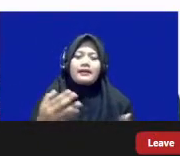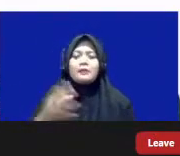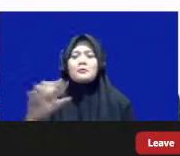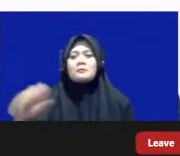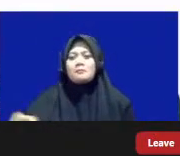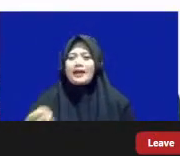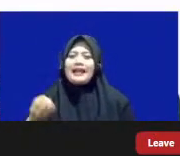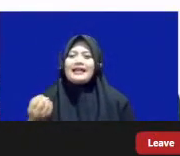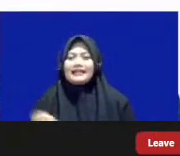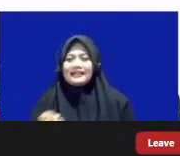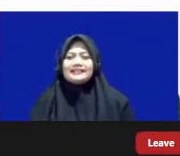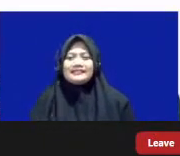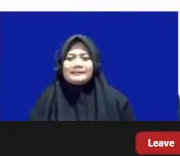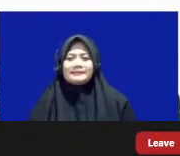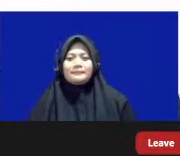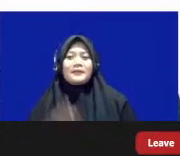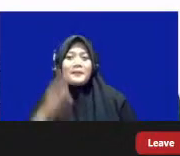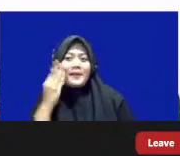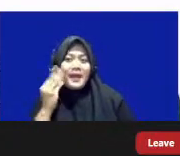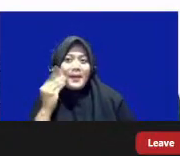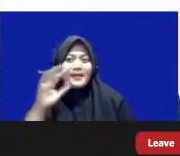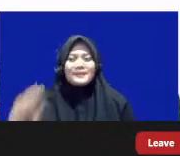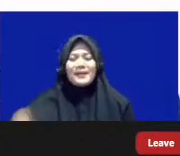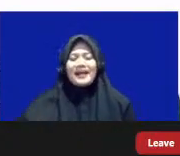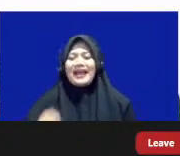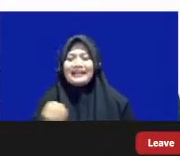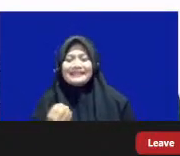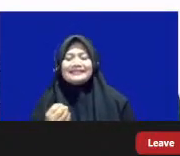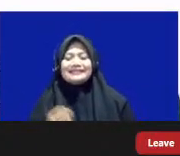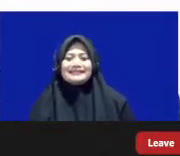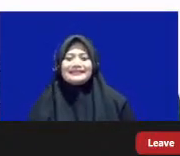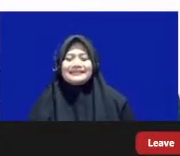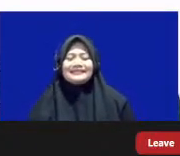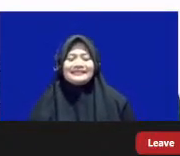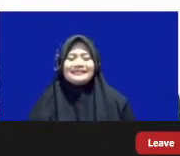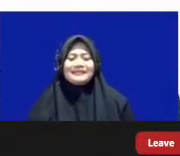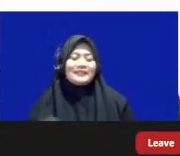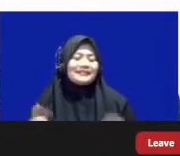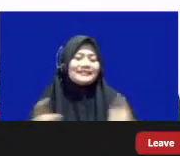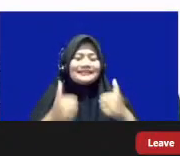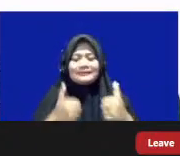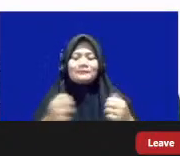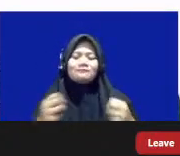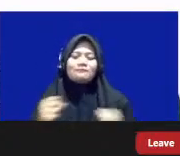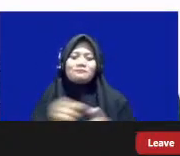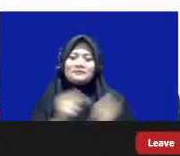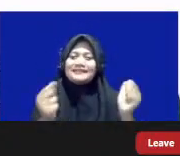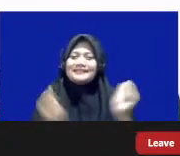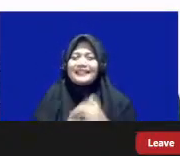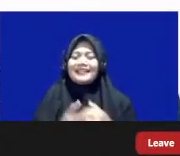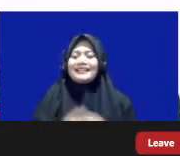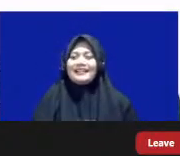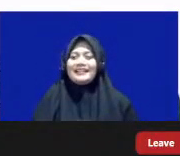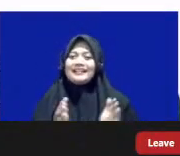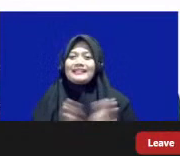experience in doing preparedness as well as establishing early warning. He also highlighted